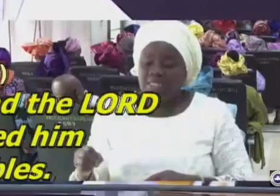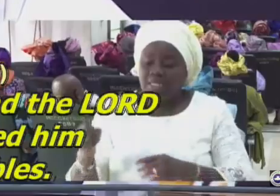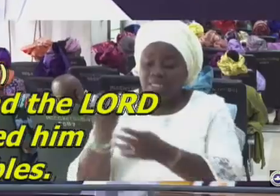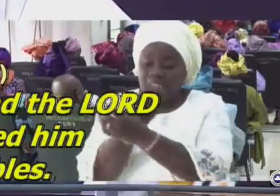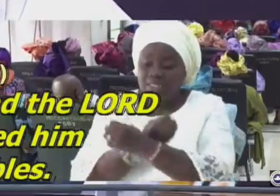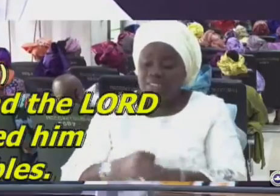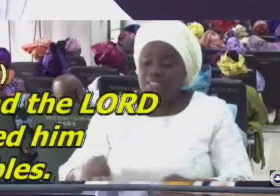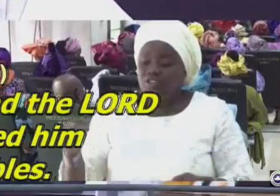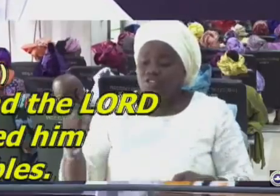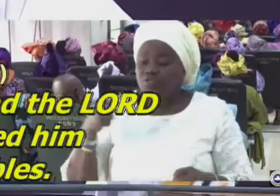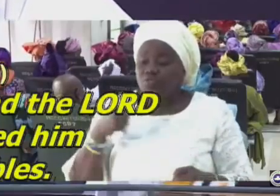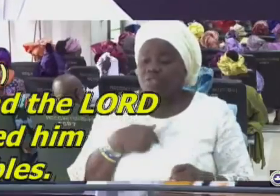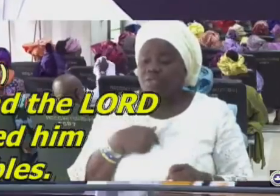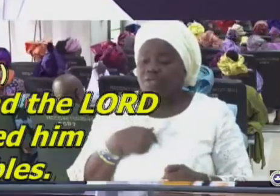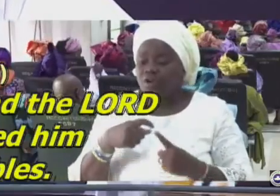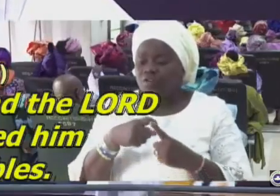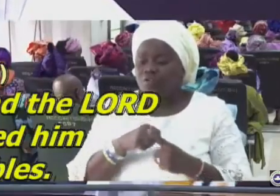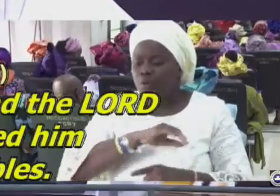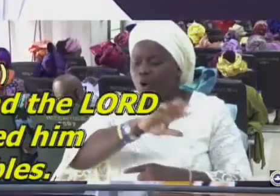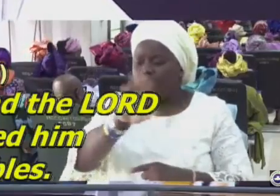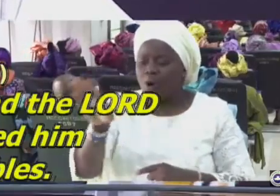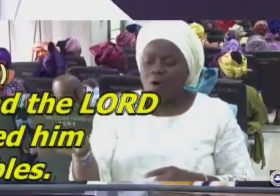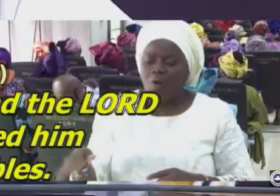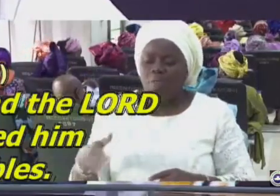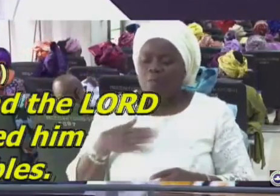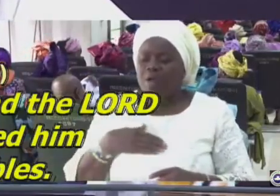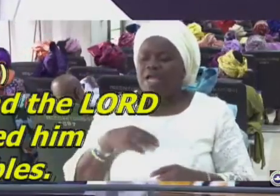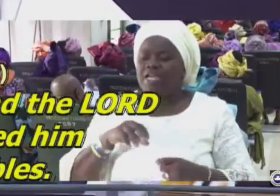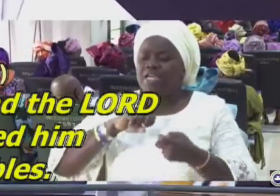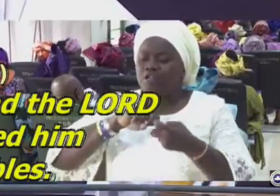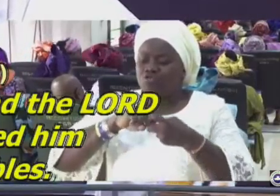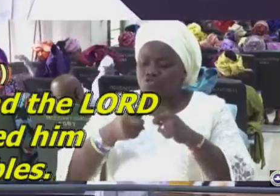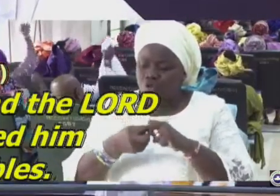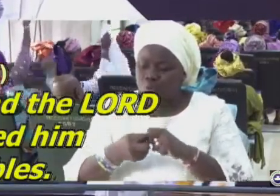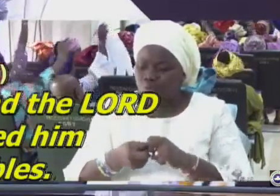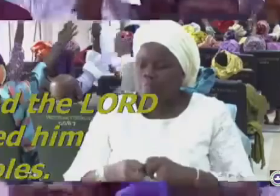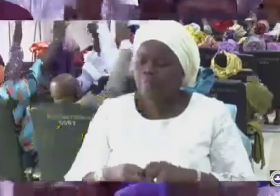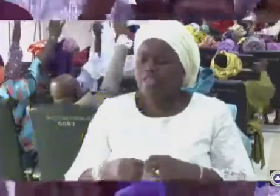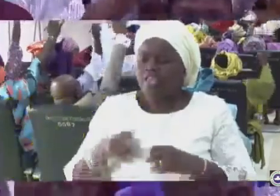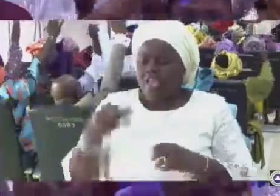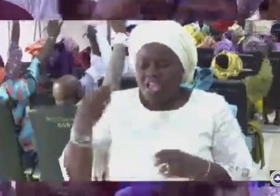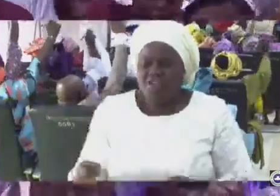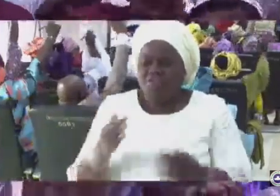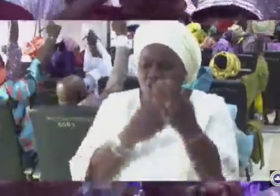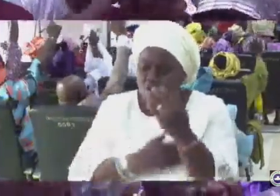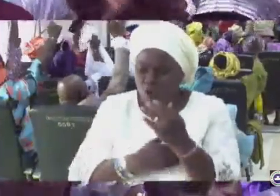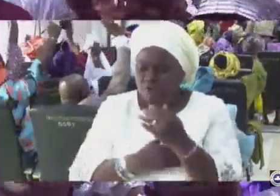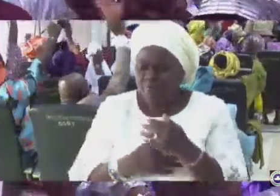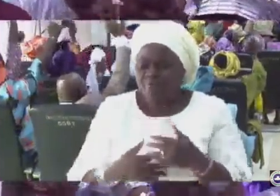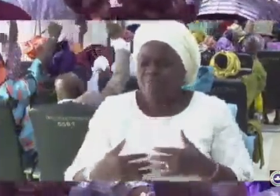If God had ever answered your prayers, shout hallelujah.